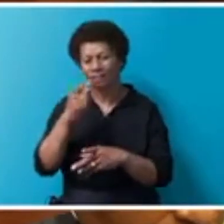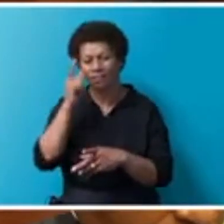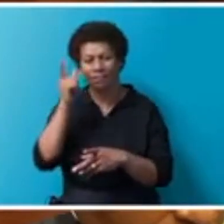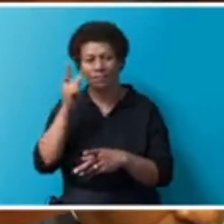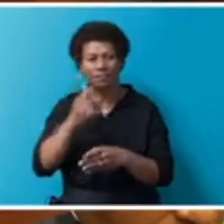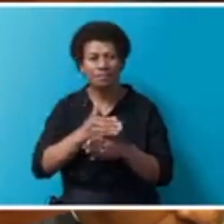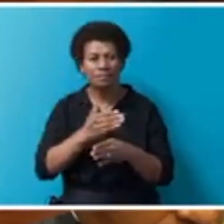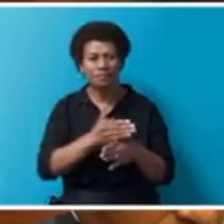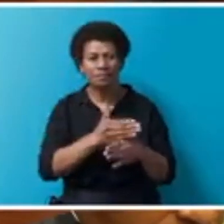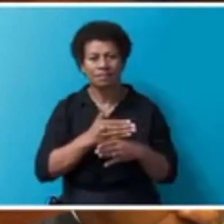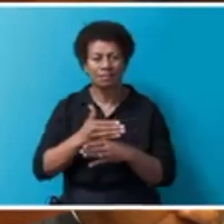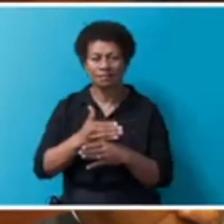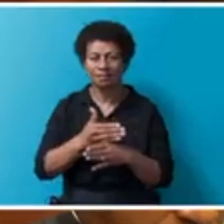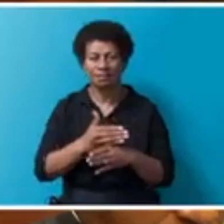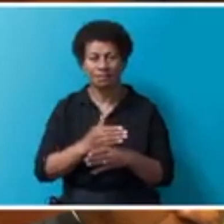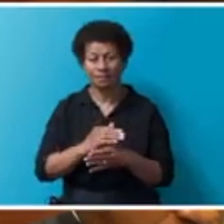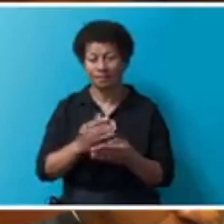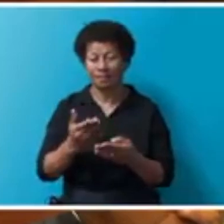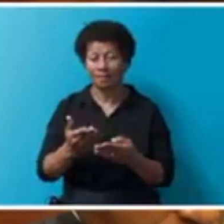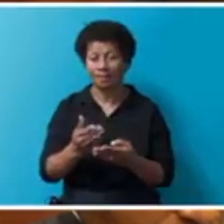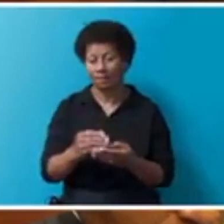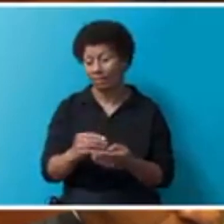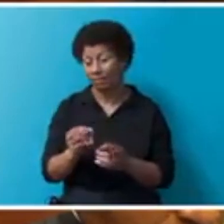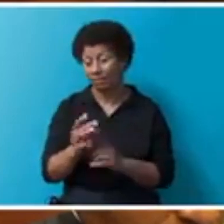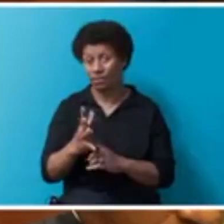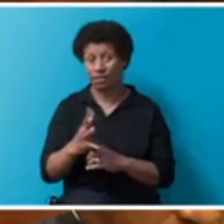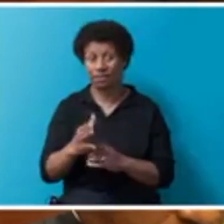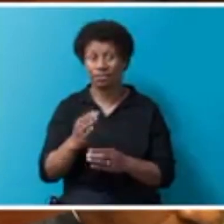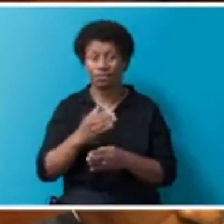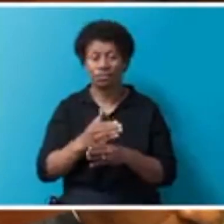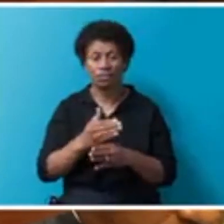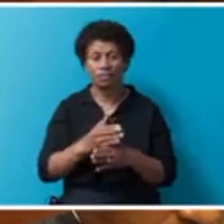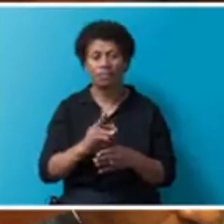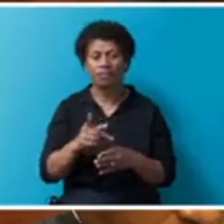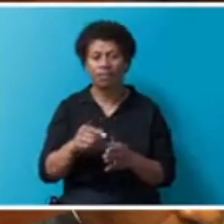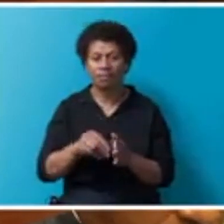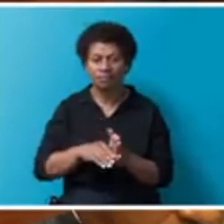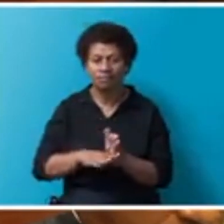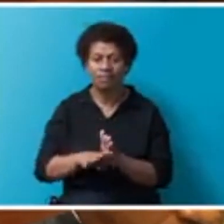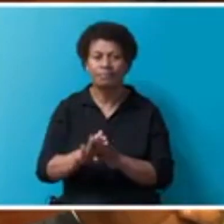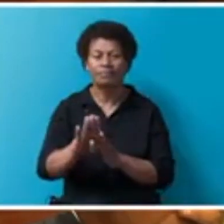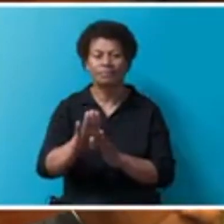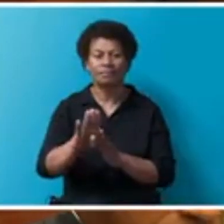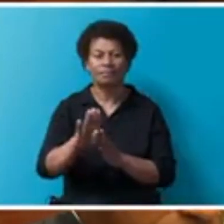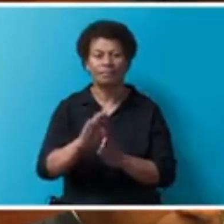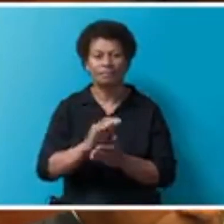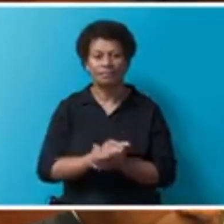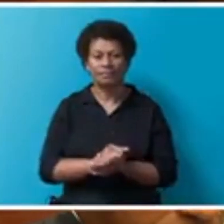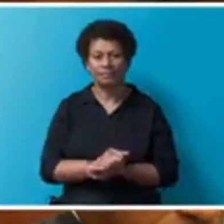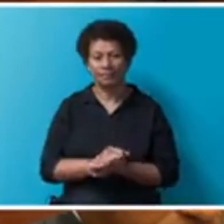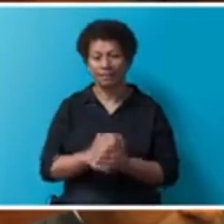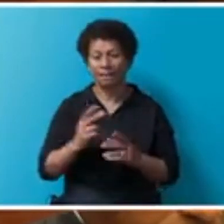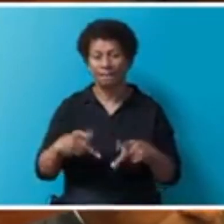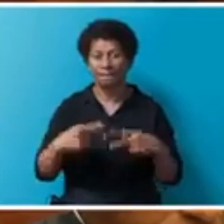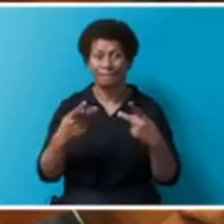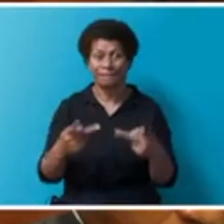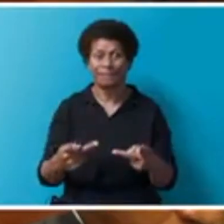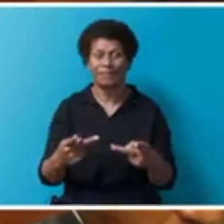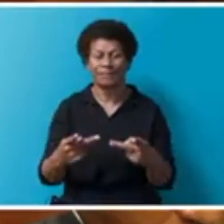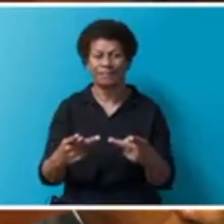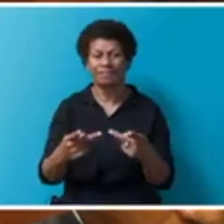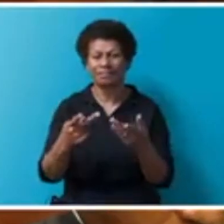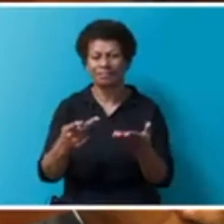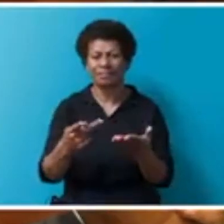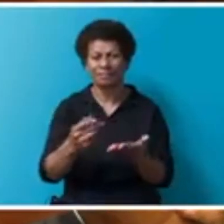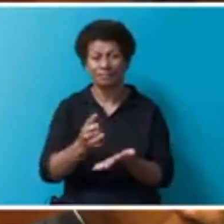our economy, providing vital jobs and fostering innovation. The proposed incentives and